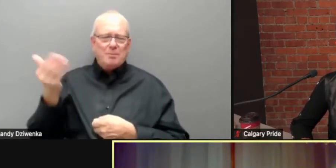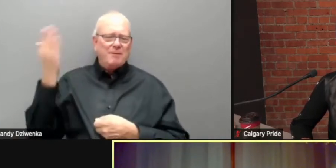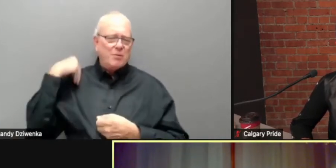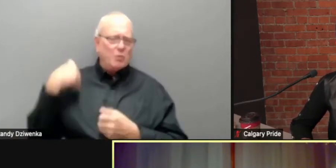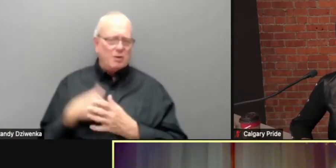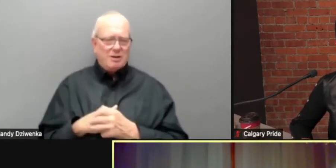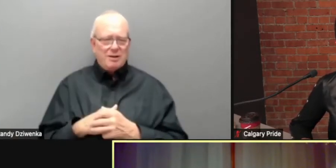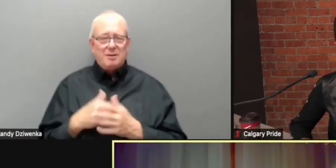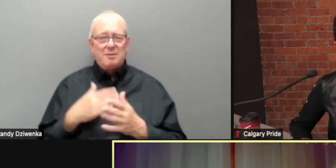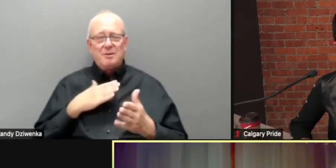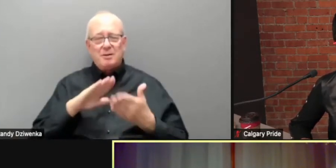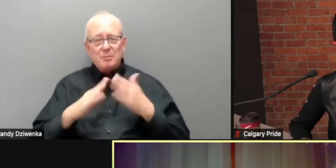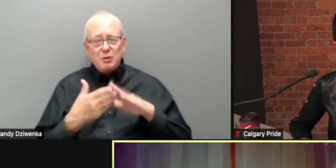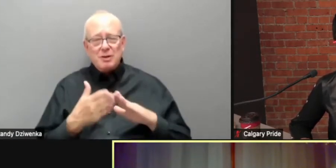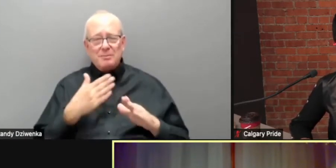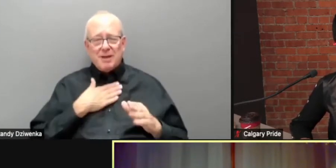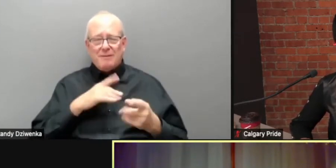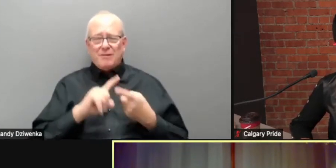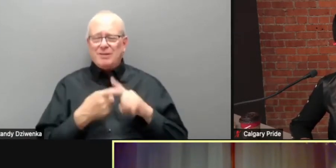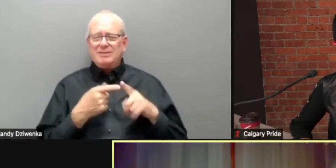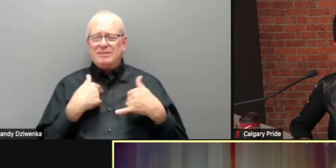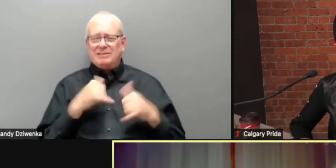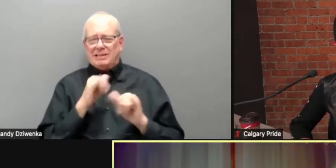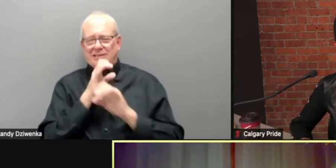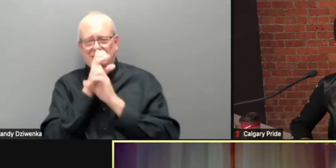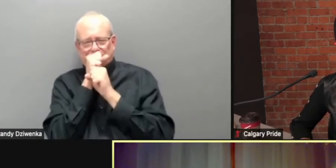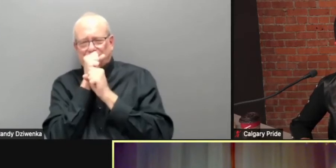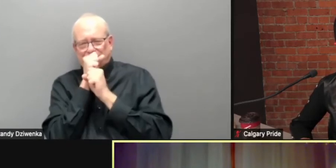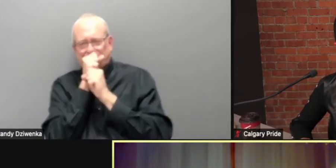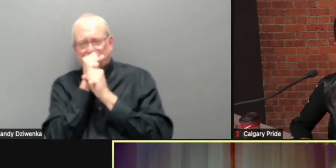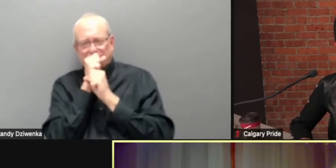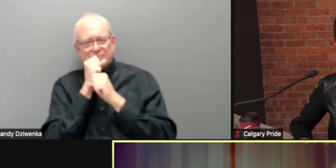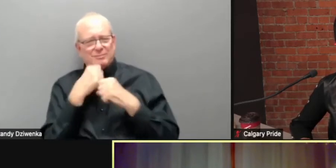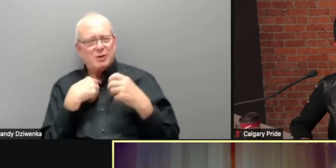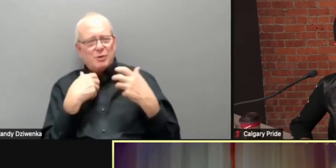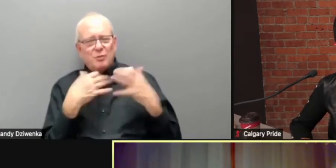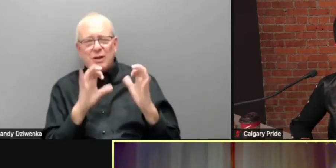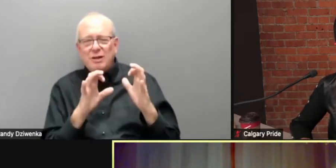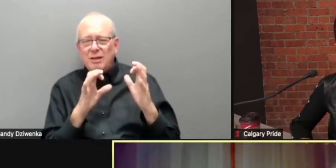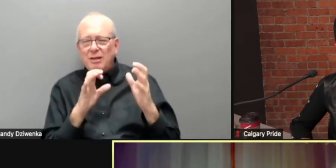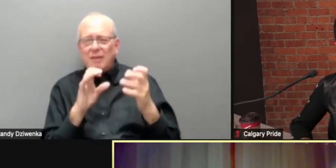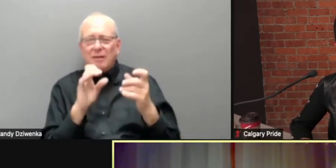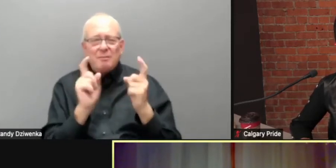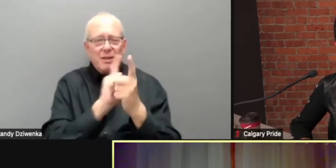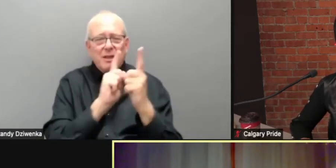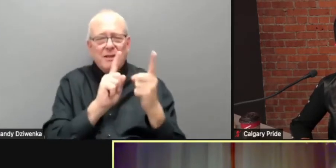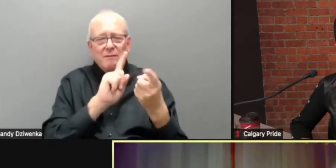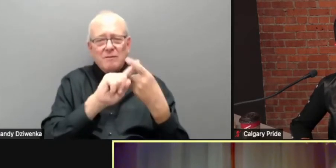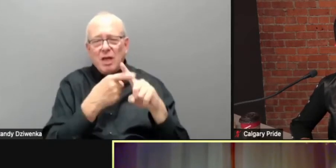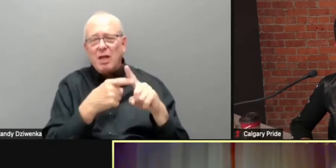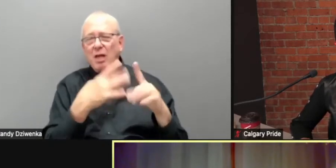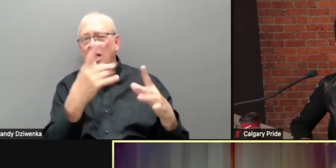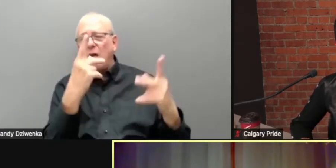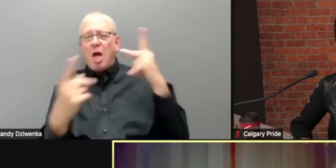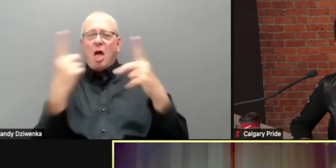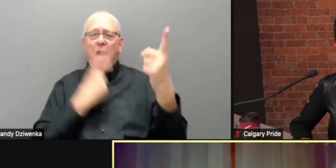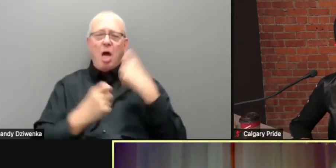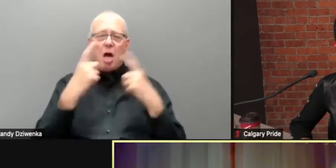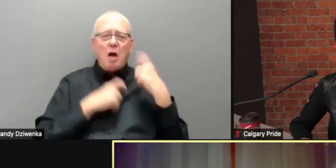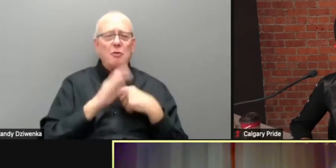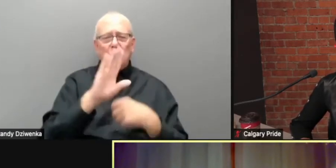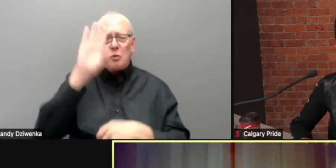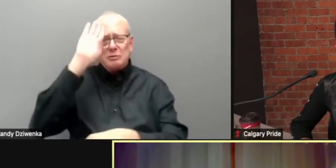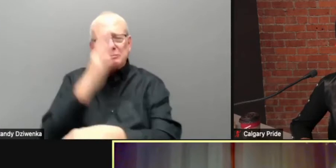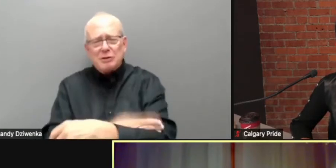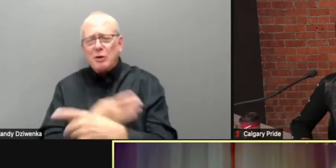into a shell. I didn't want to meet anybody. I didn't want anybody to ask me about Amrit, because I didn't know what to say. Now you tell me to stand